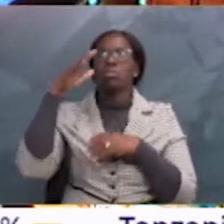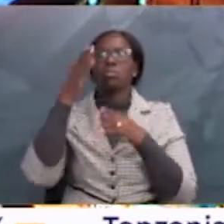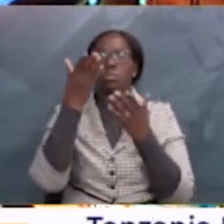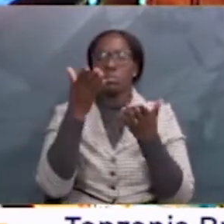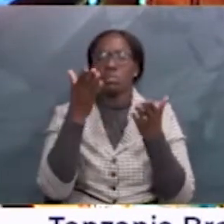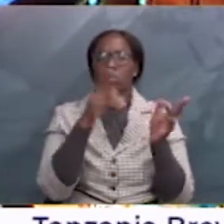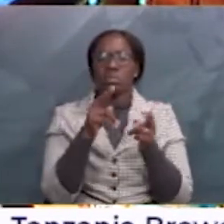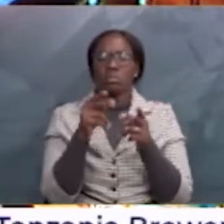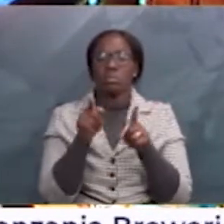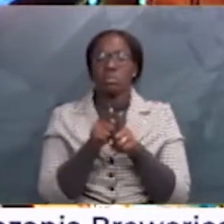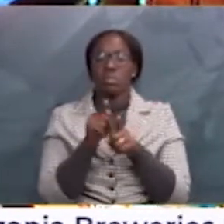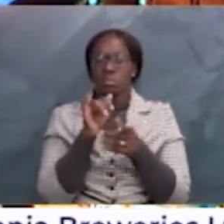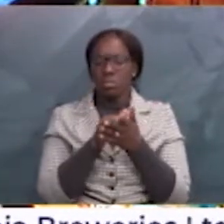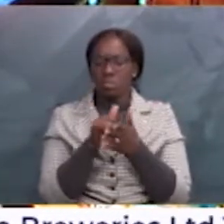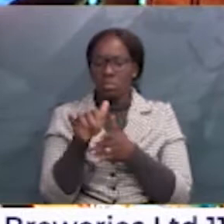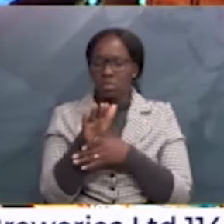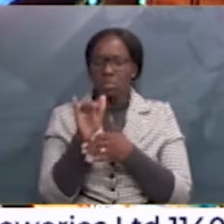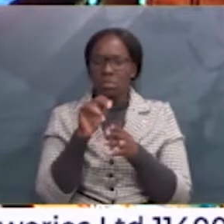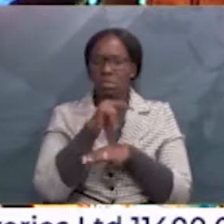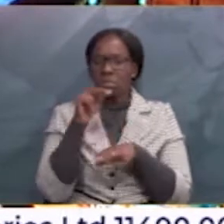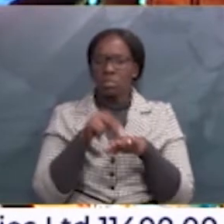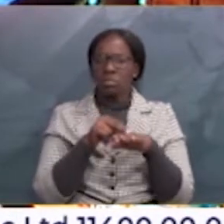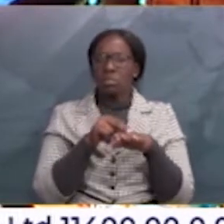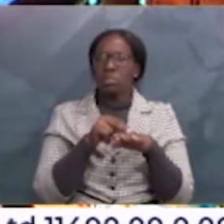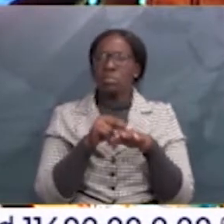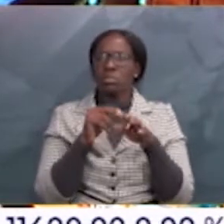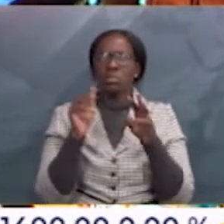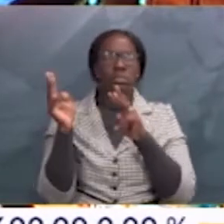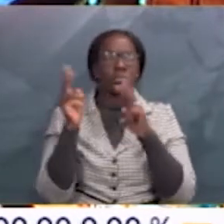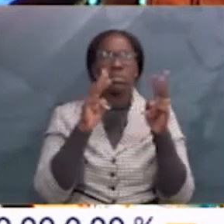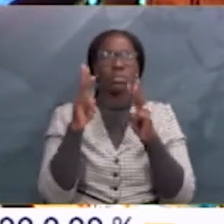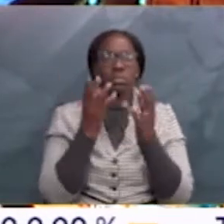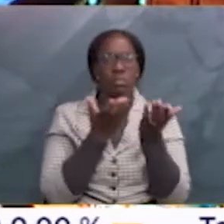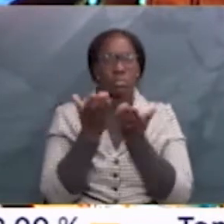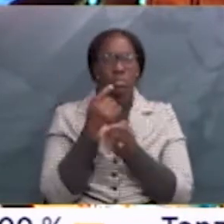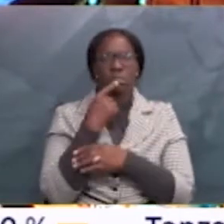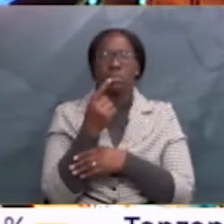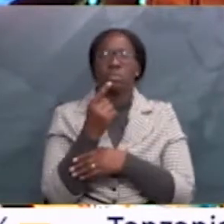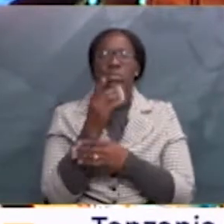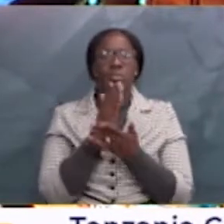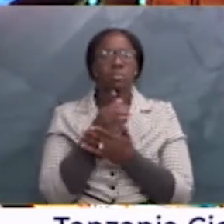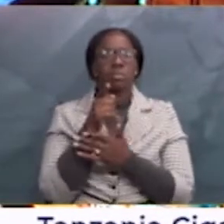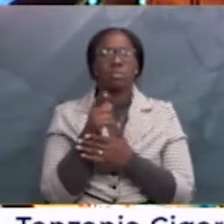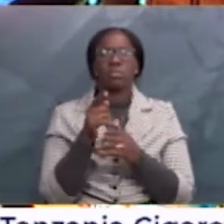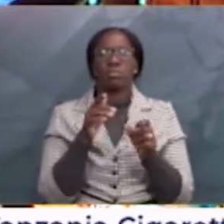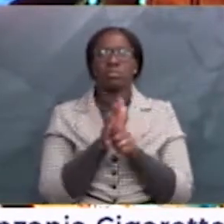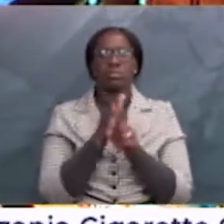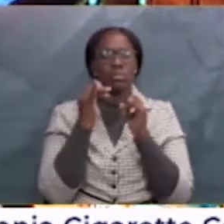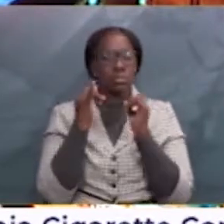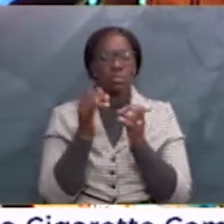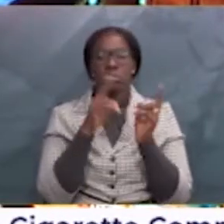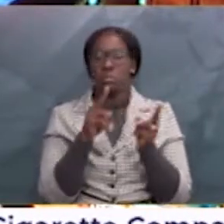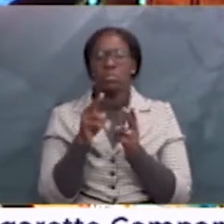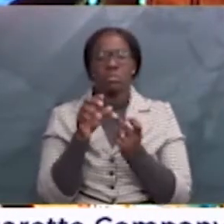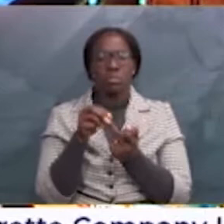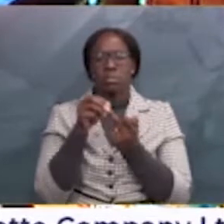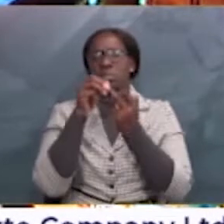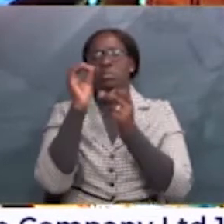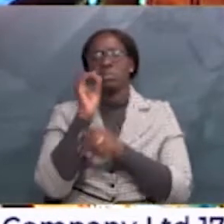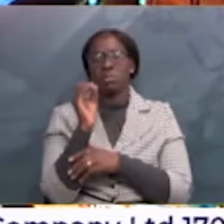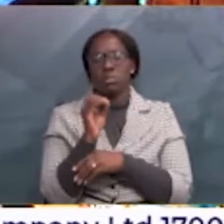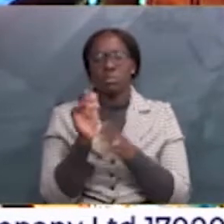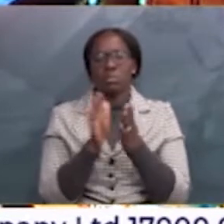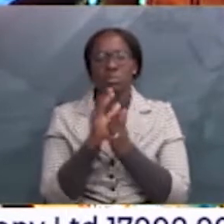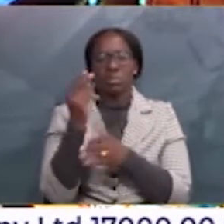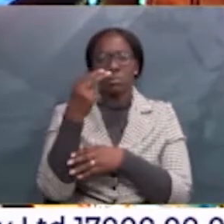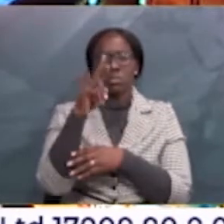an aspect that the National Meteorological Service says is not entirely unusual. I sat down with Chris